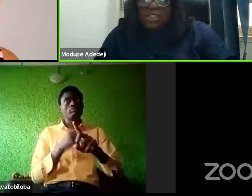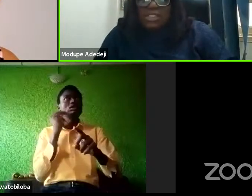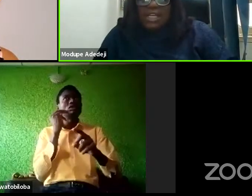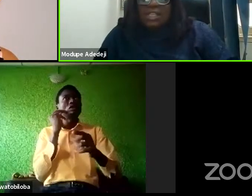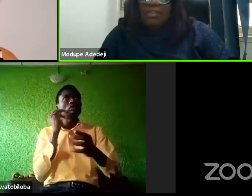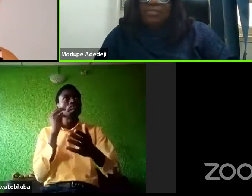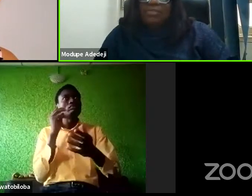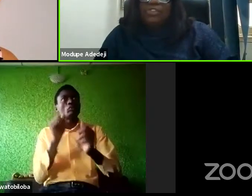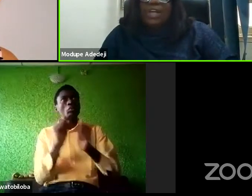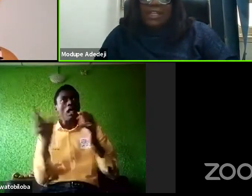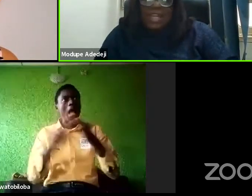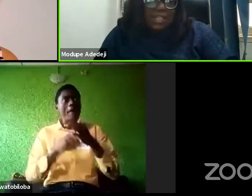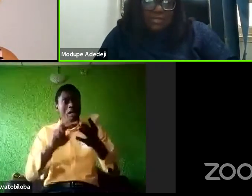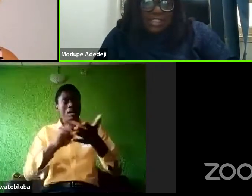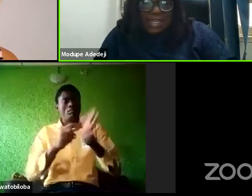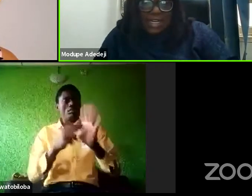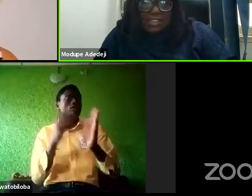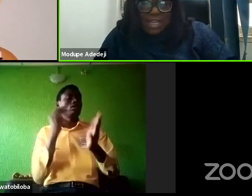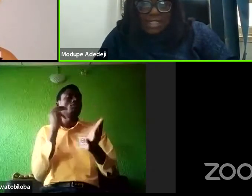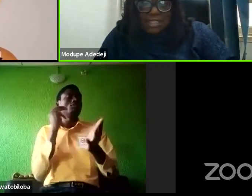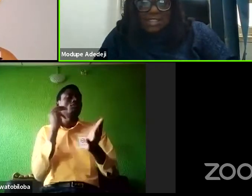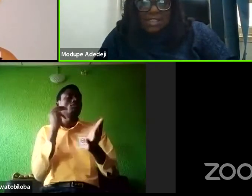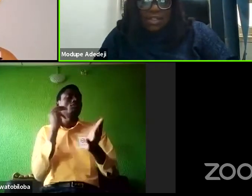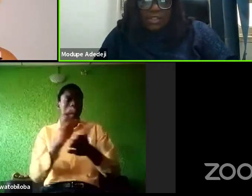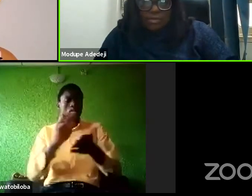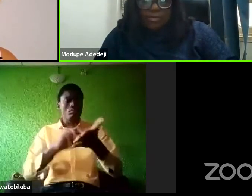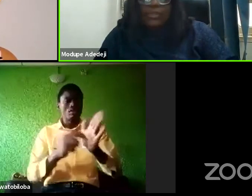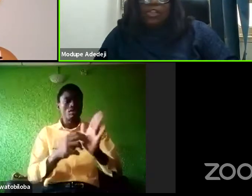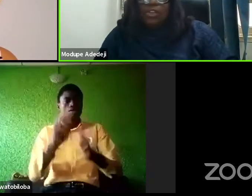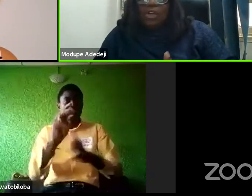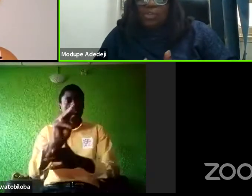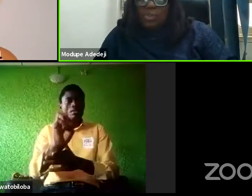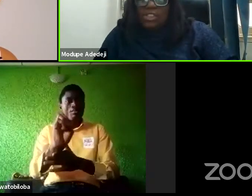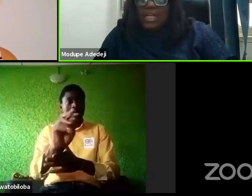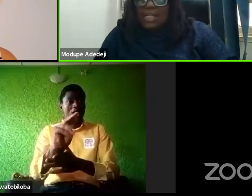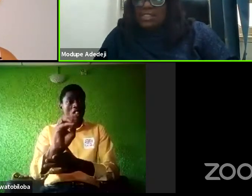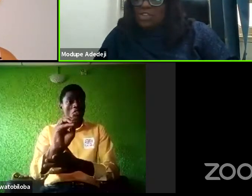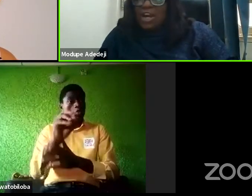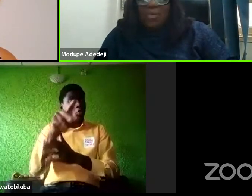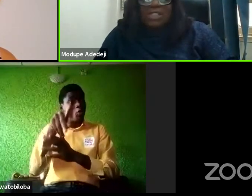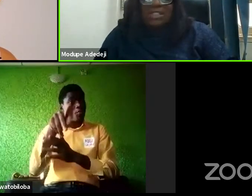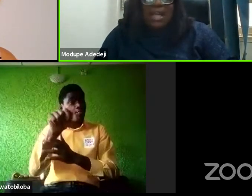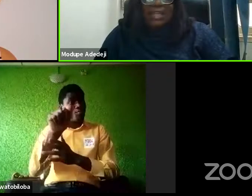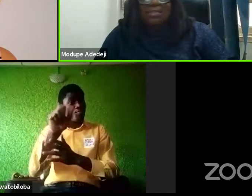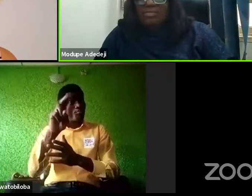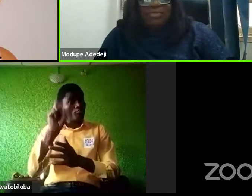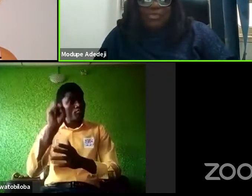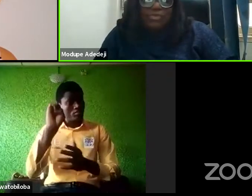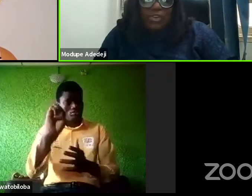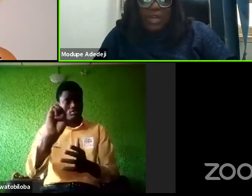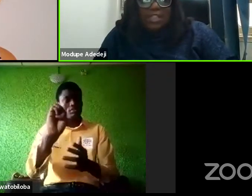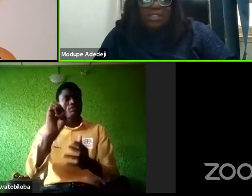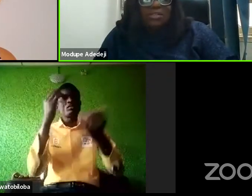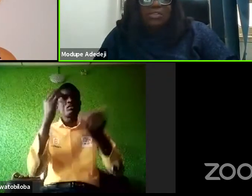just notice there's a dryness, vaginal dryness. You also notice that you're always like